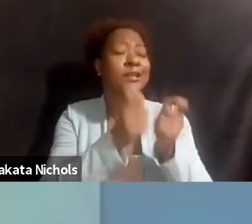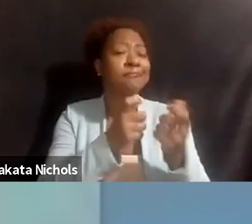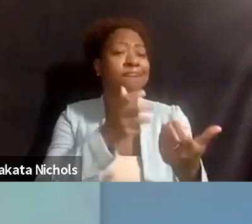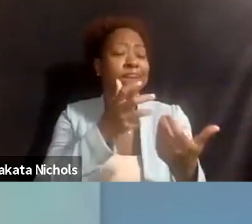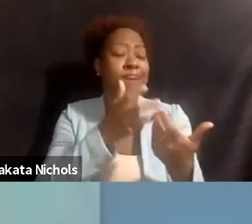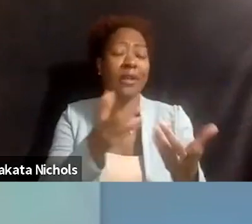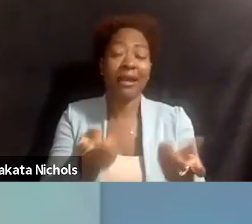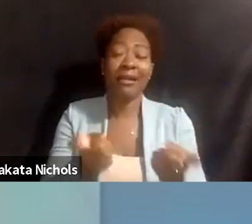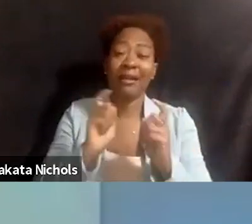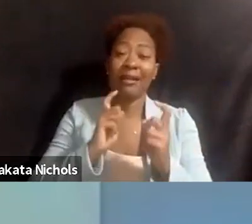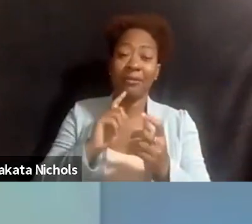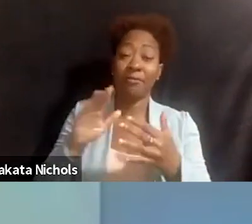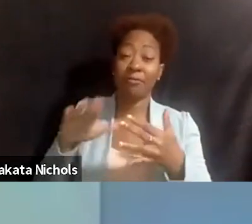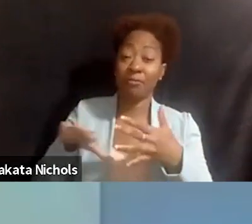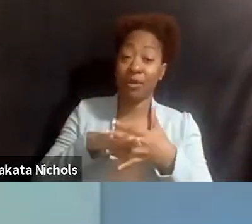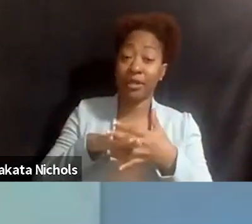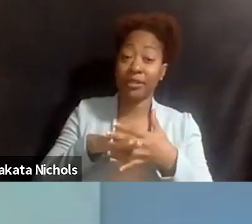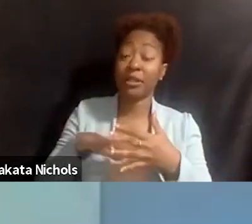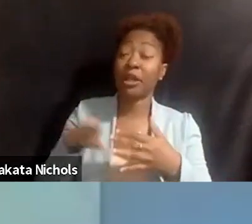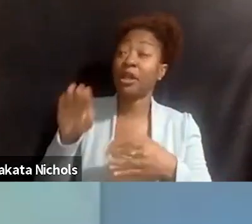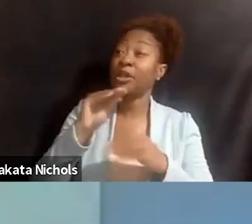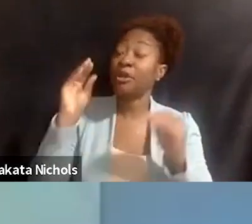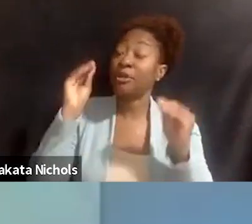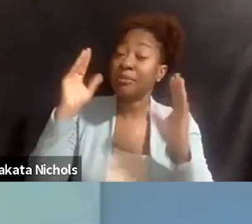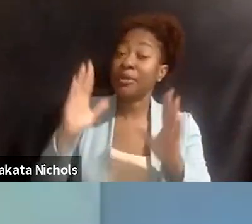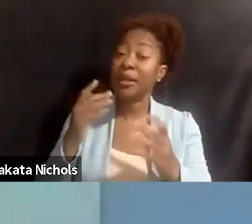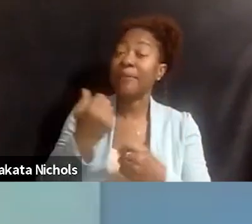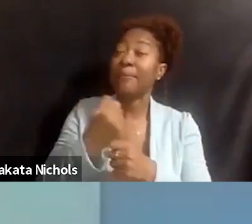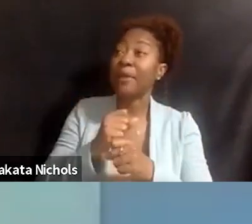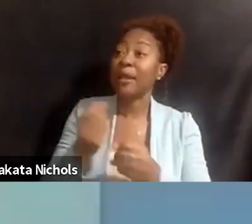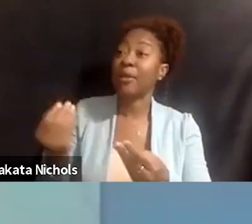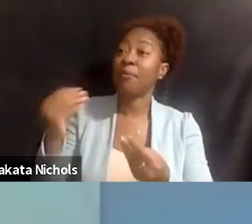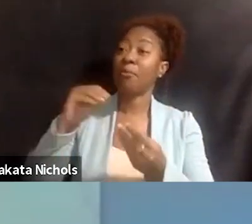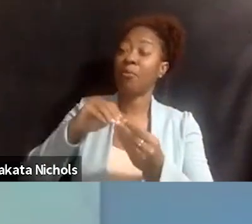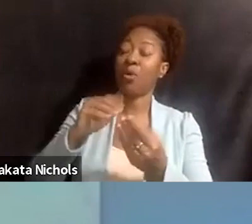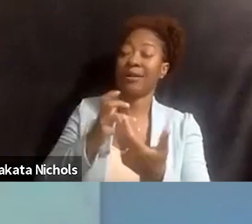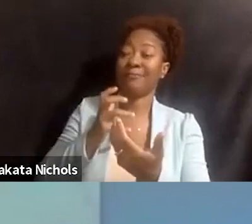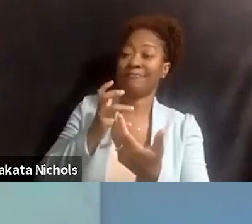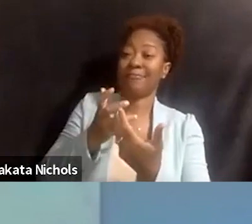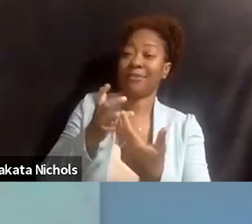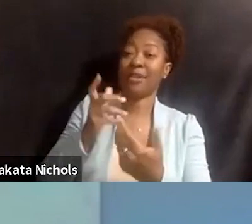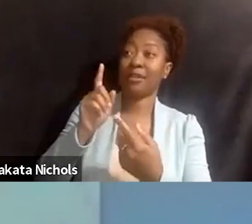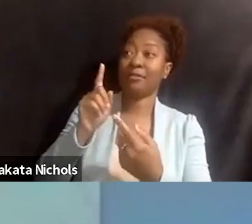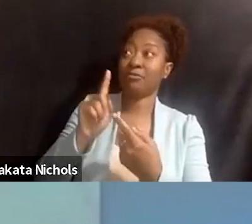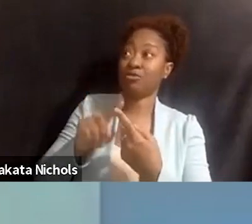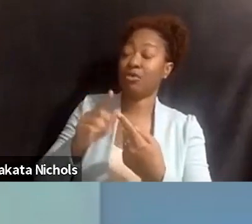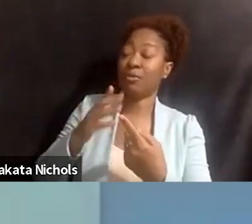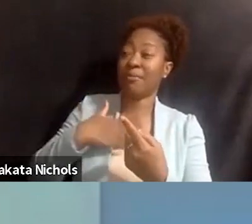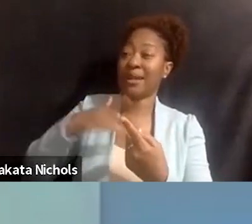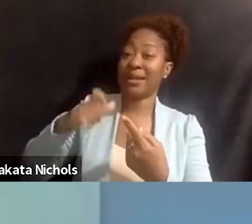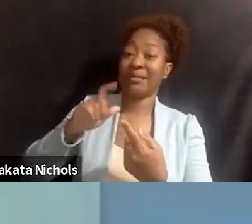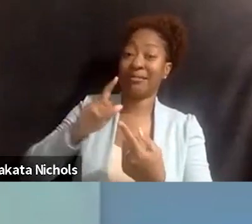needed, but no professor had ever made their class more accommodating to my needs until I met Elise.